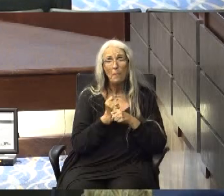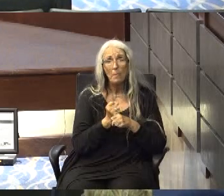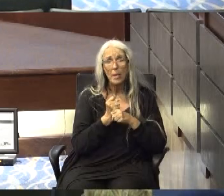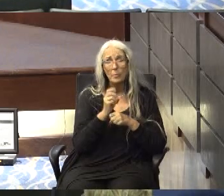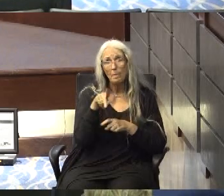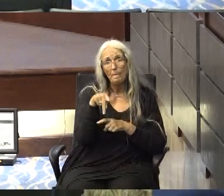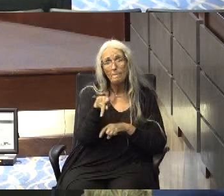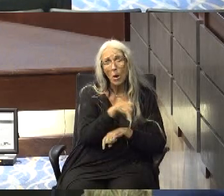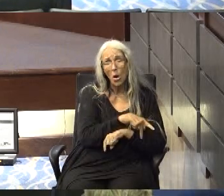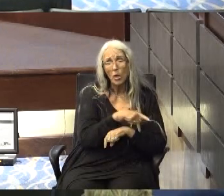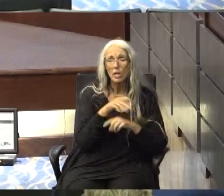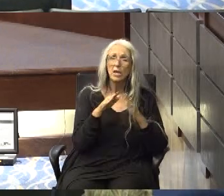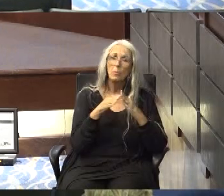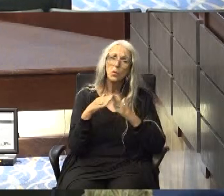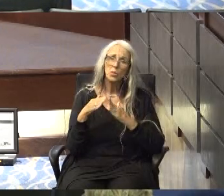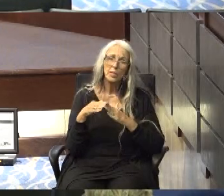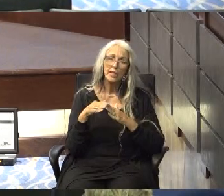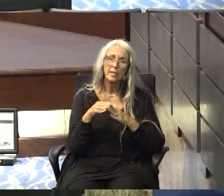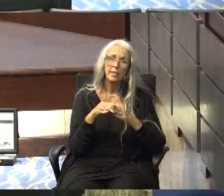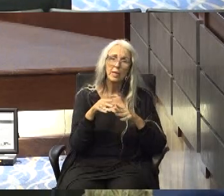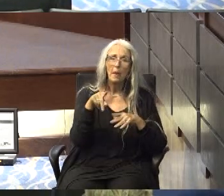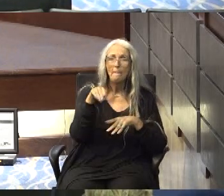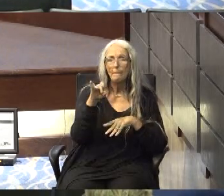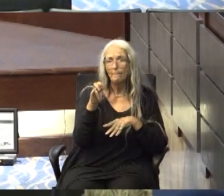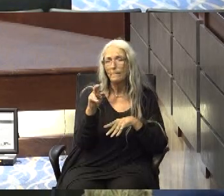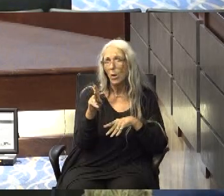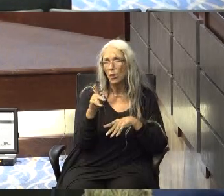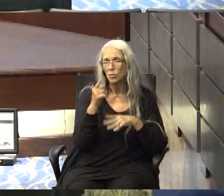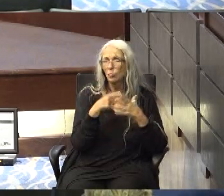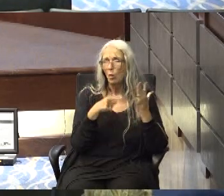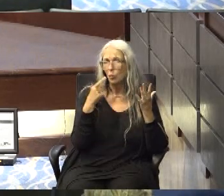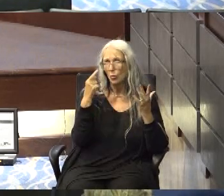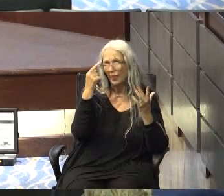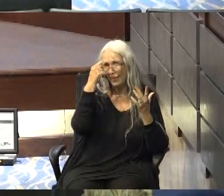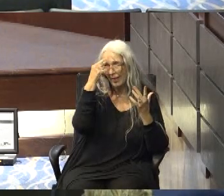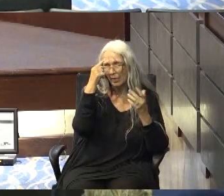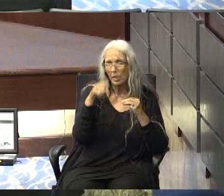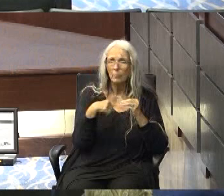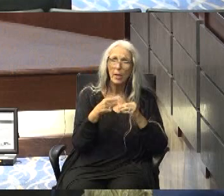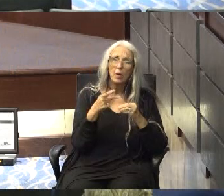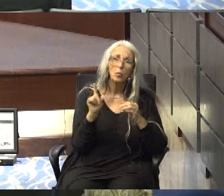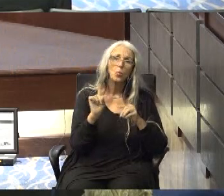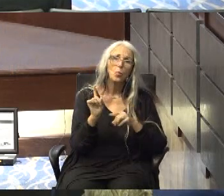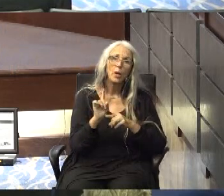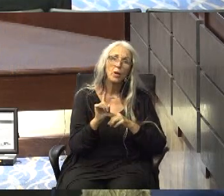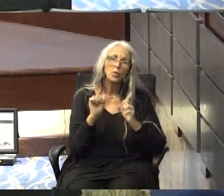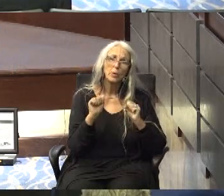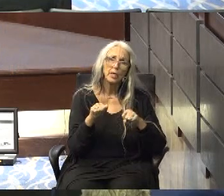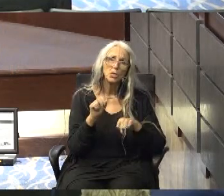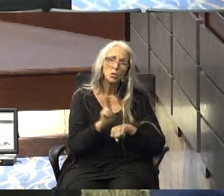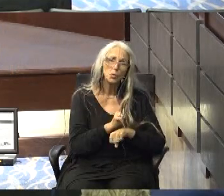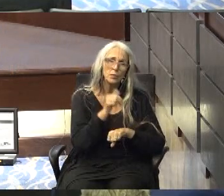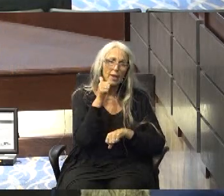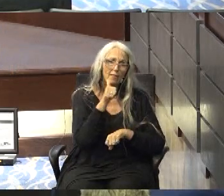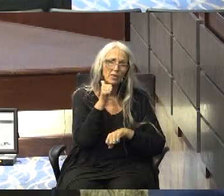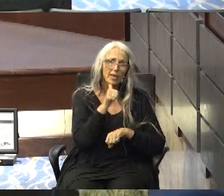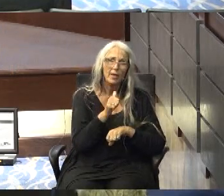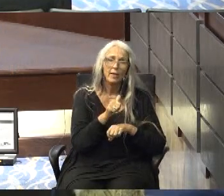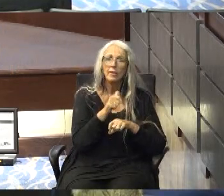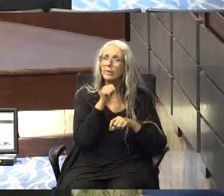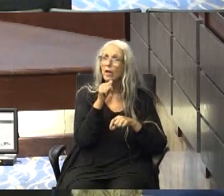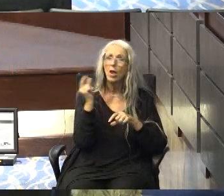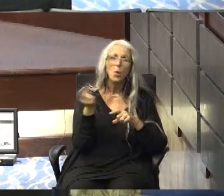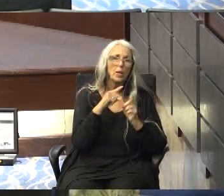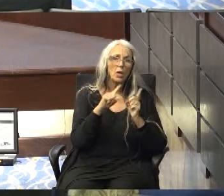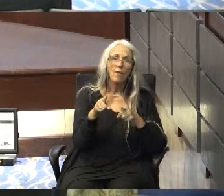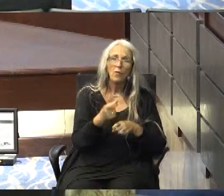community area, or community park is what we're thinking of, something that you can activate every day, not just to go see a baseball